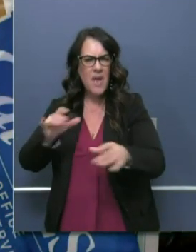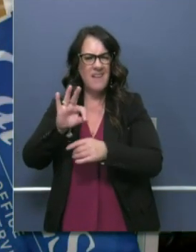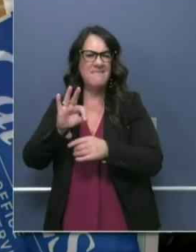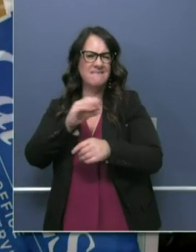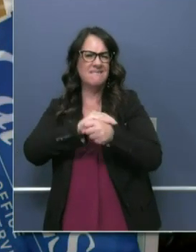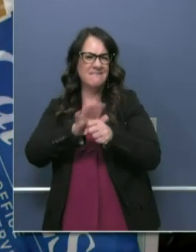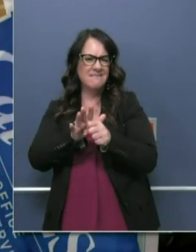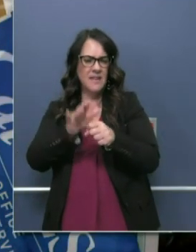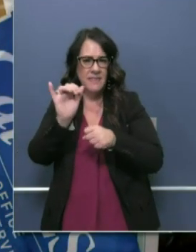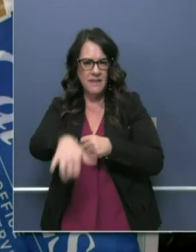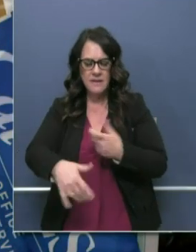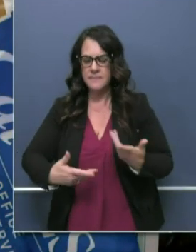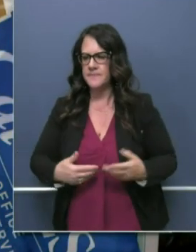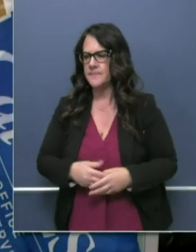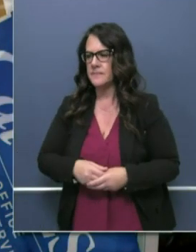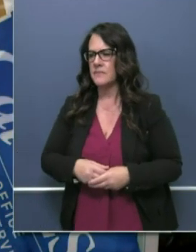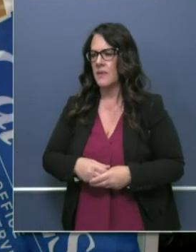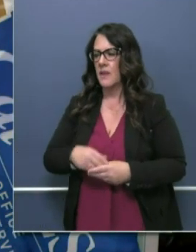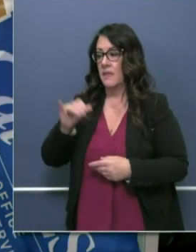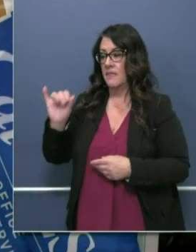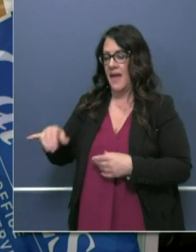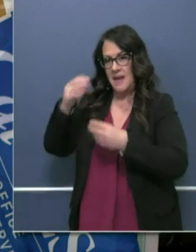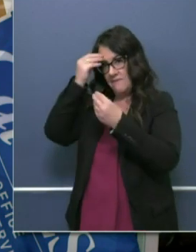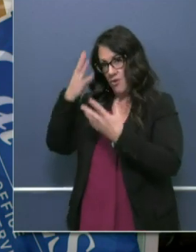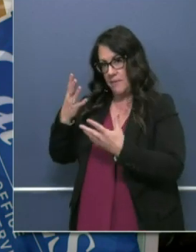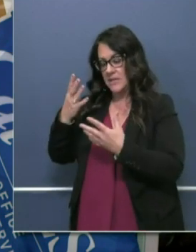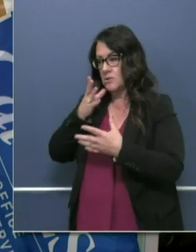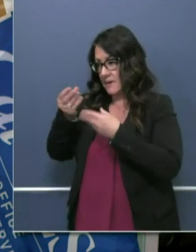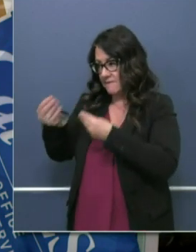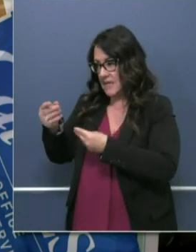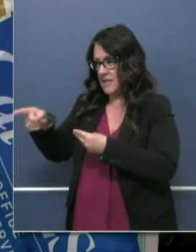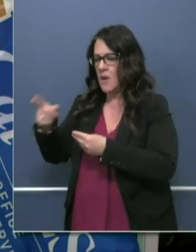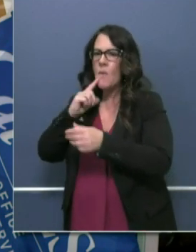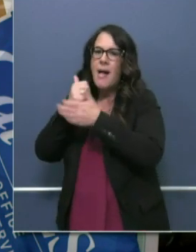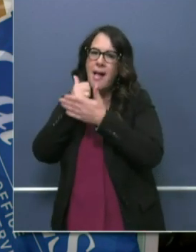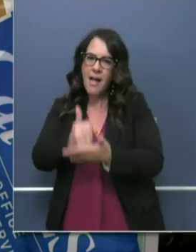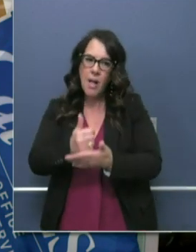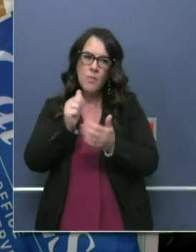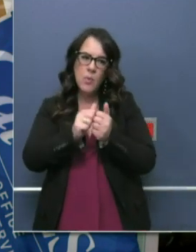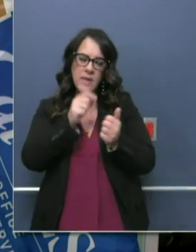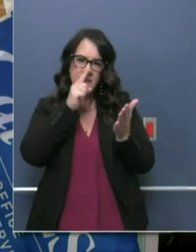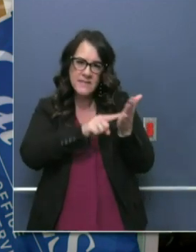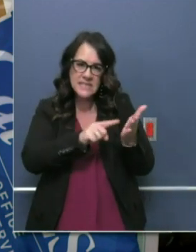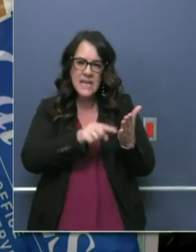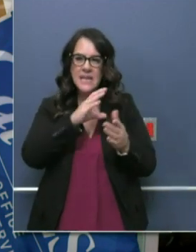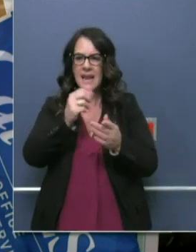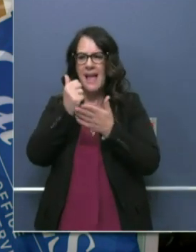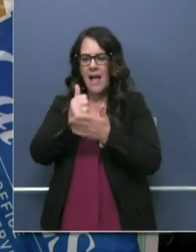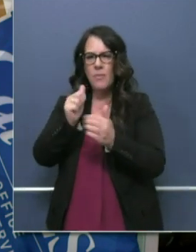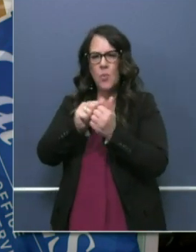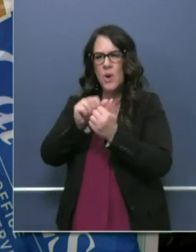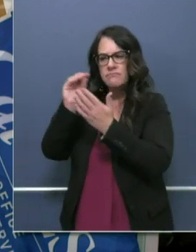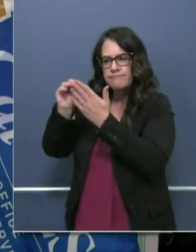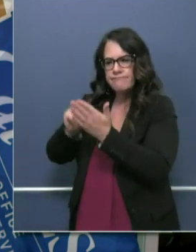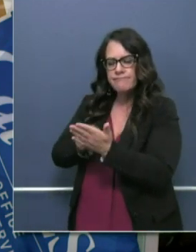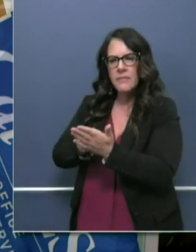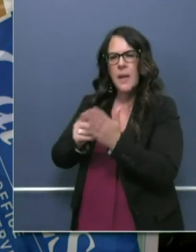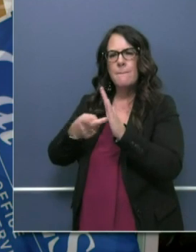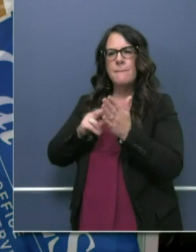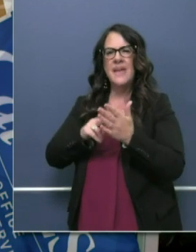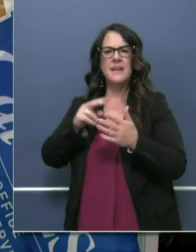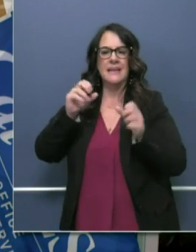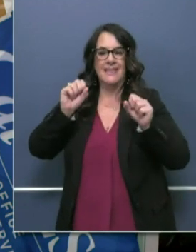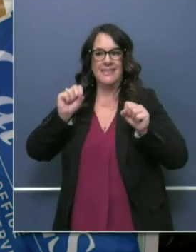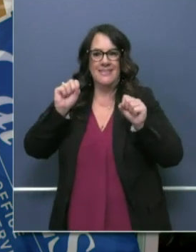The data platform itself is going to support both the case investigations and the contact tracing itself. And it's also going to be interoperable, which is